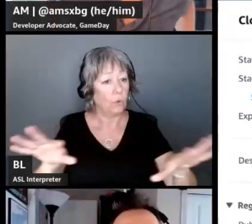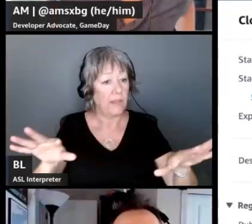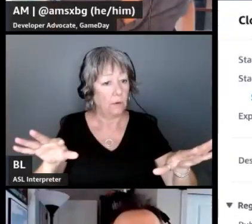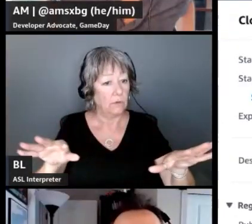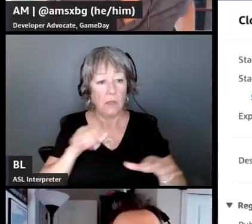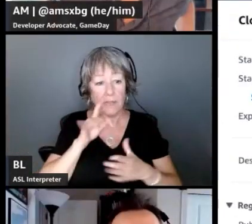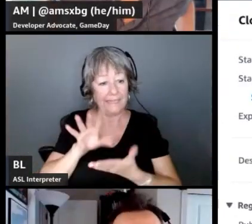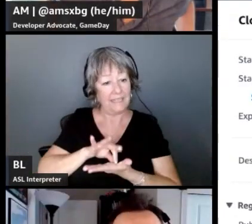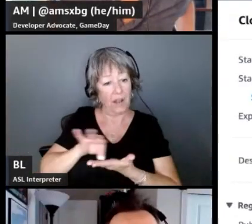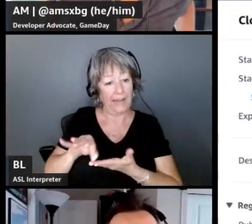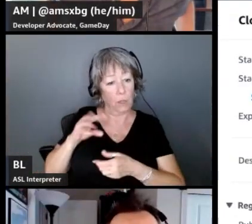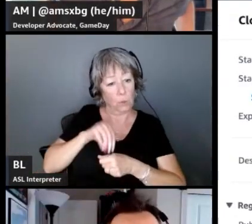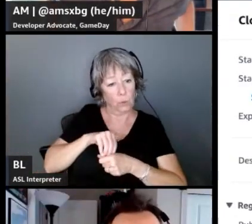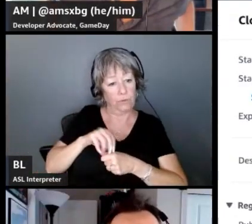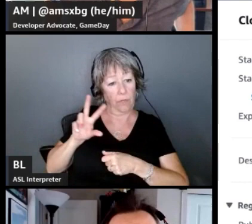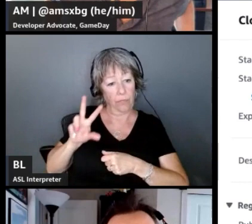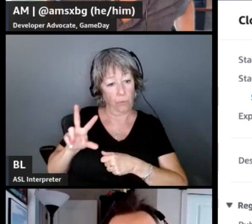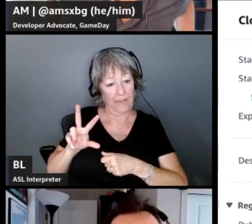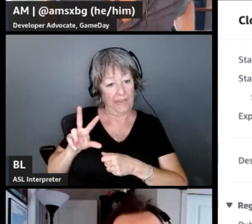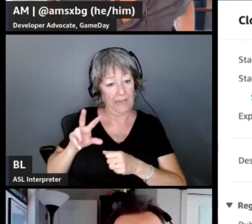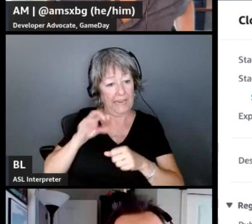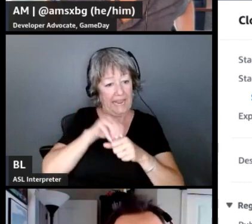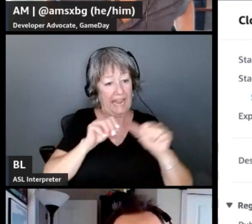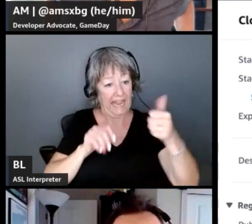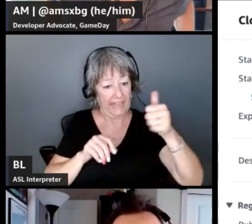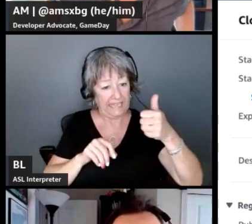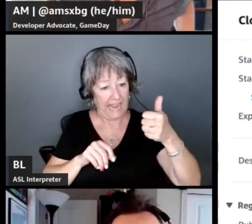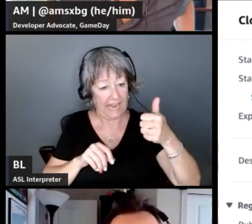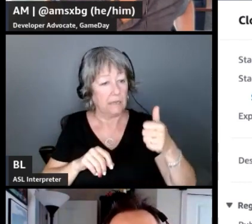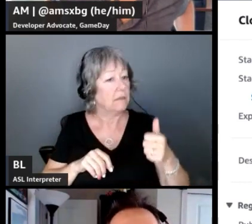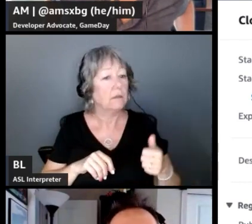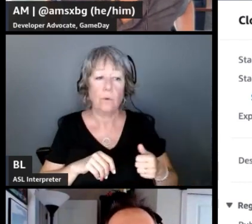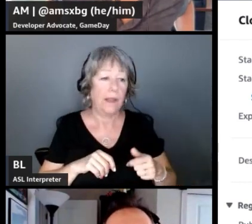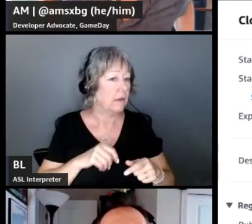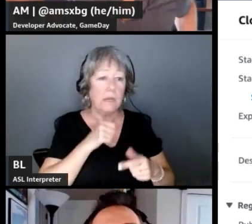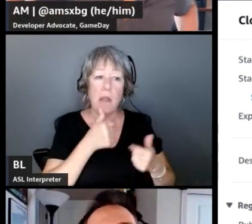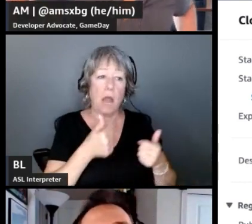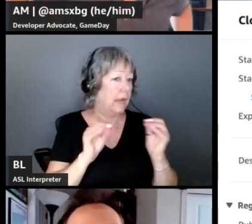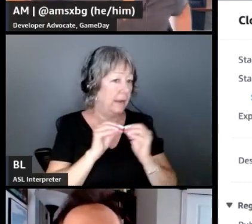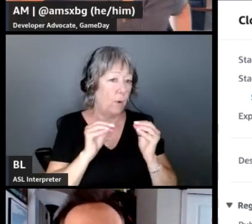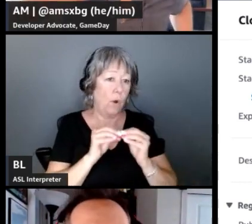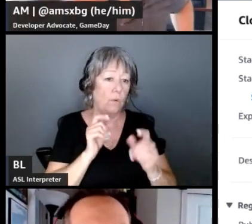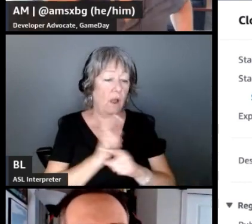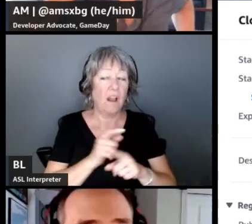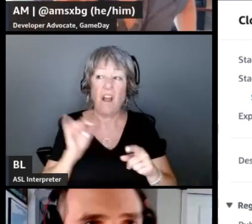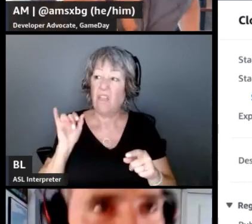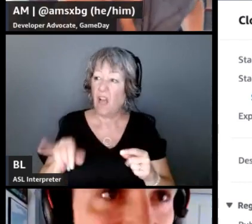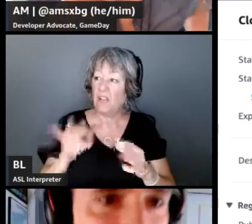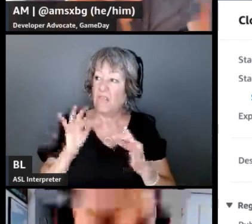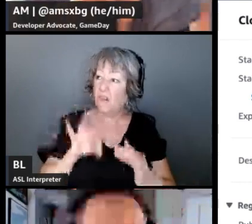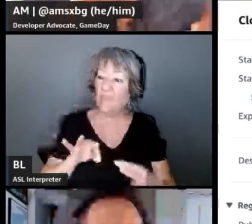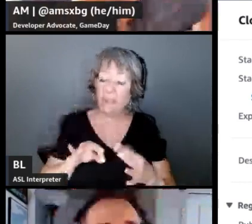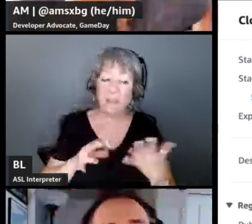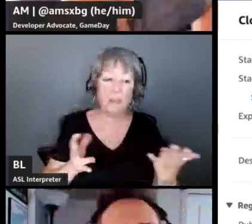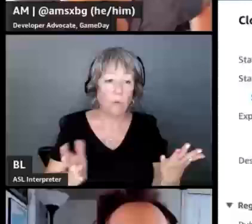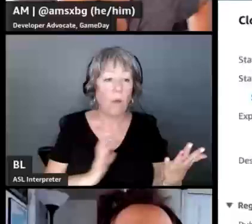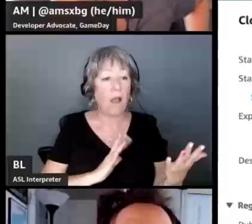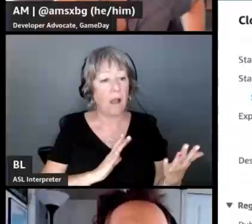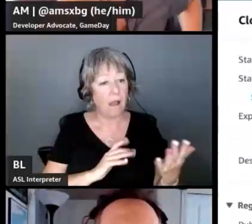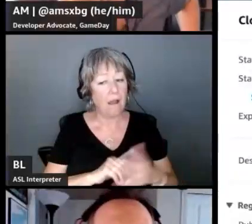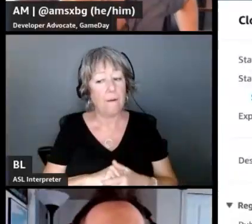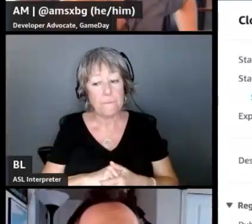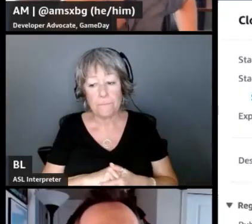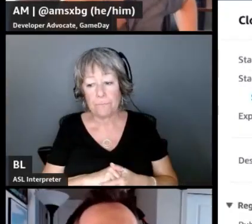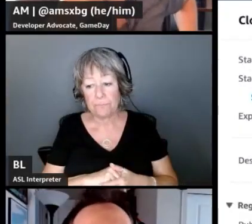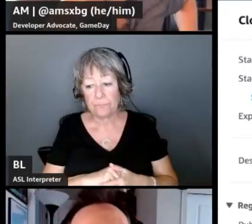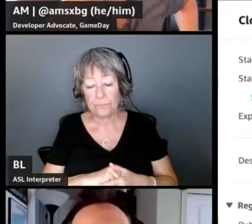those suspended ones as failures, correct? Not anymore. Yes, not anymore. Got it. That's Yeah. But it perfect. did. That's great. Yeah.